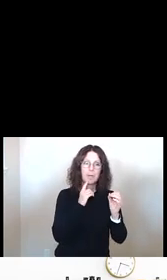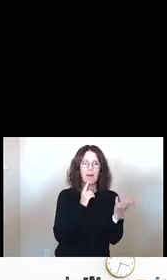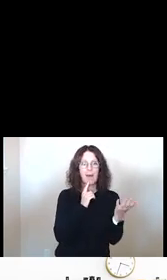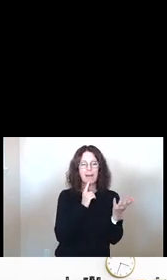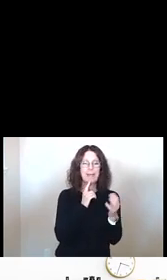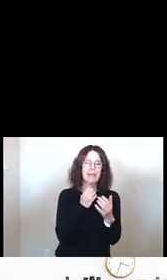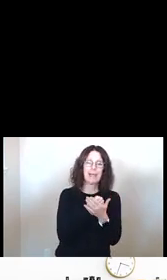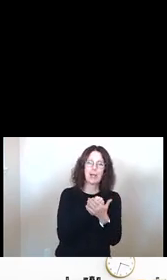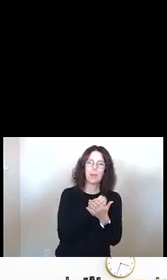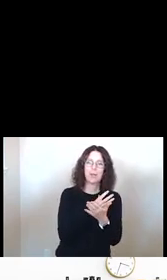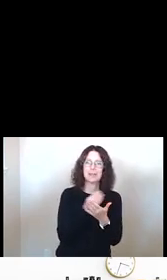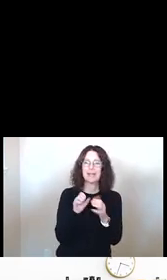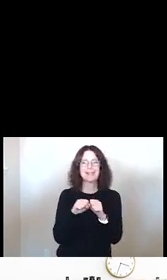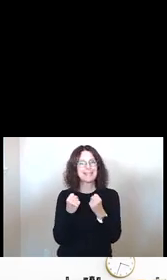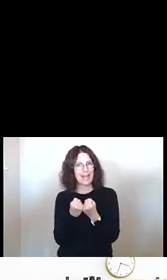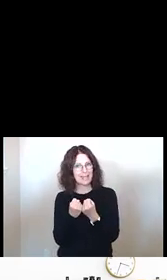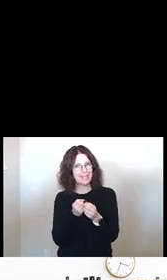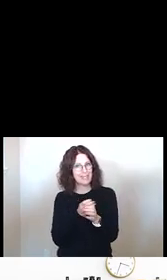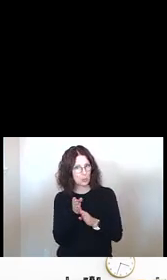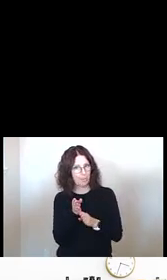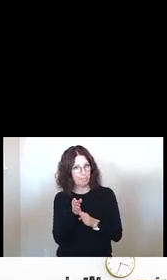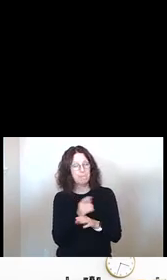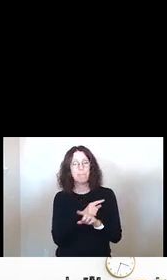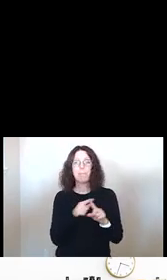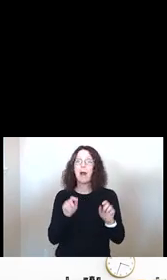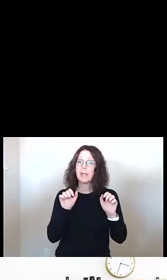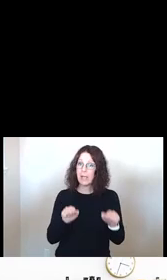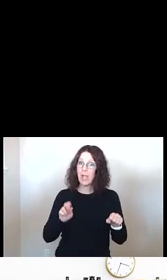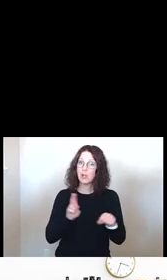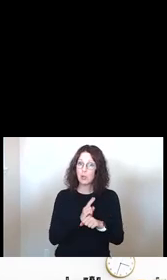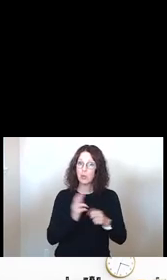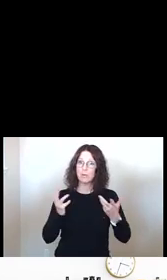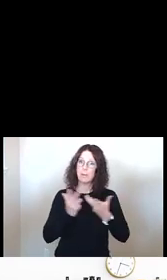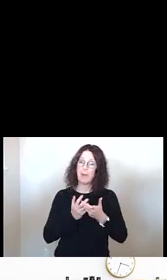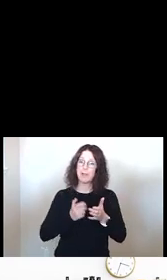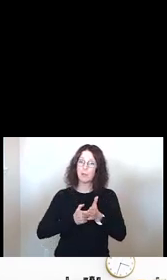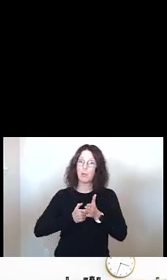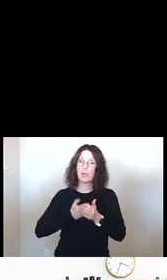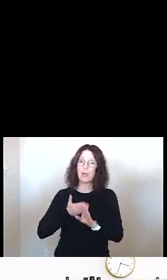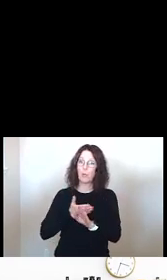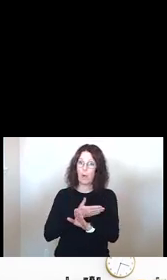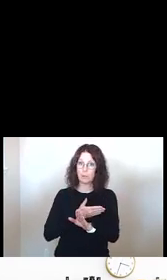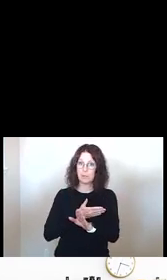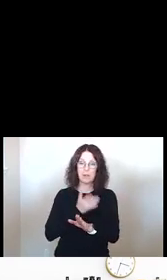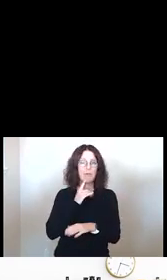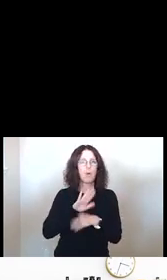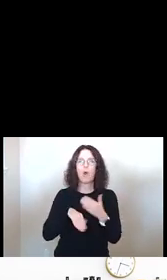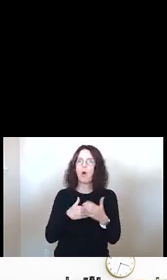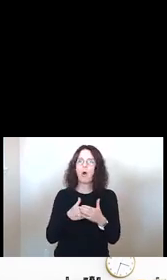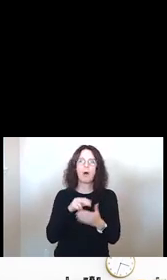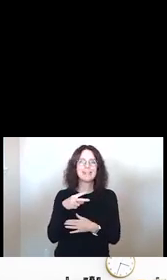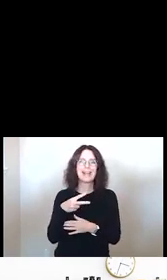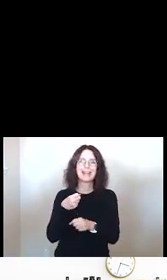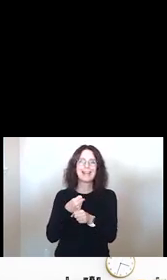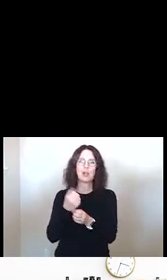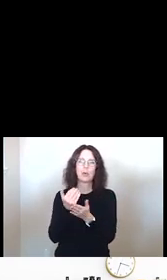However, they can be used as prerequisites for all of the second year courses in economics. So it